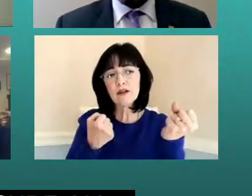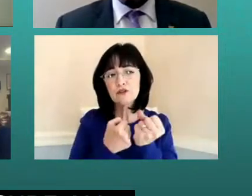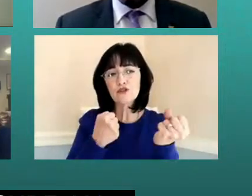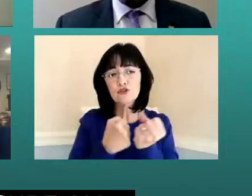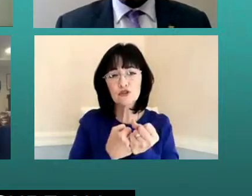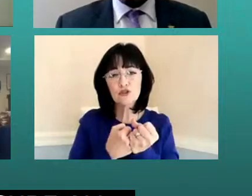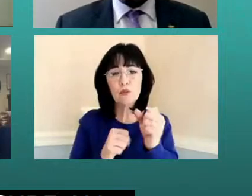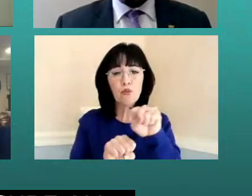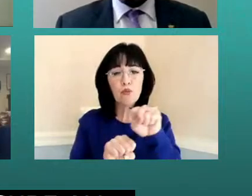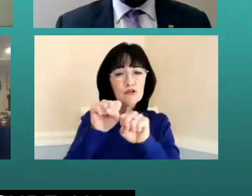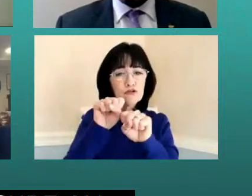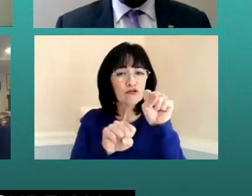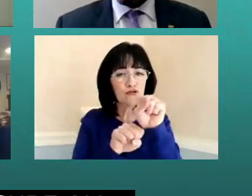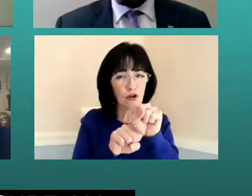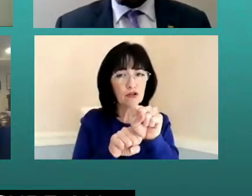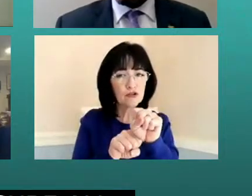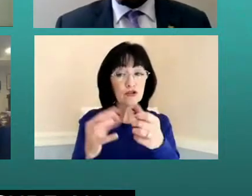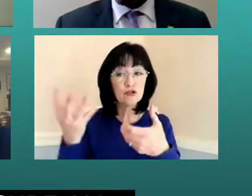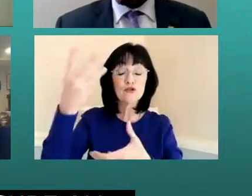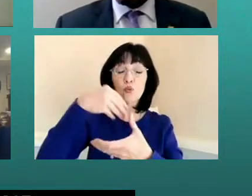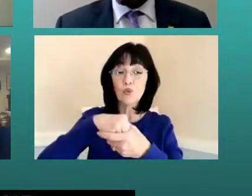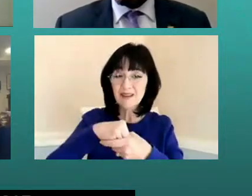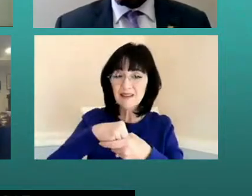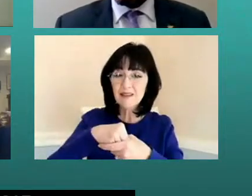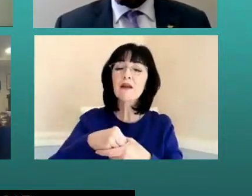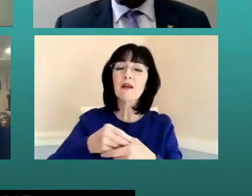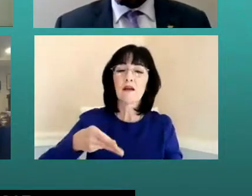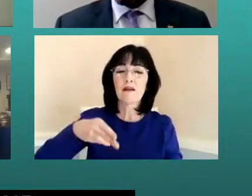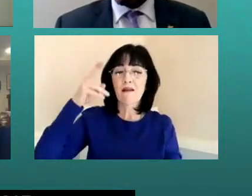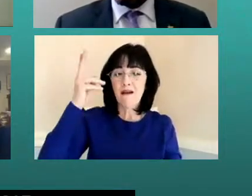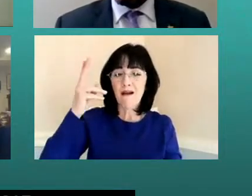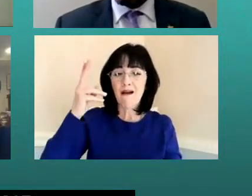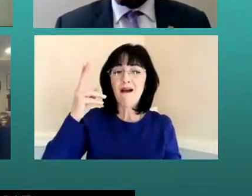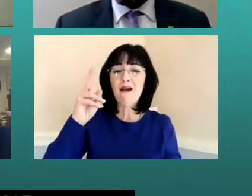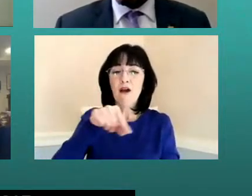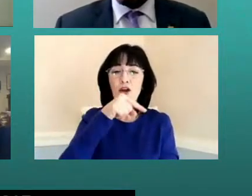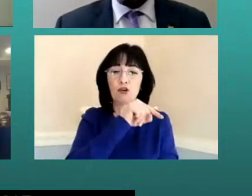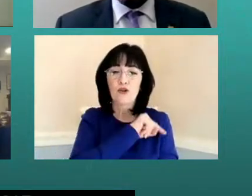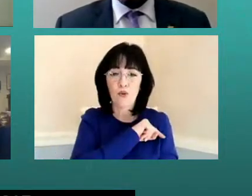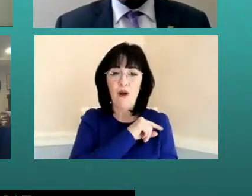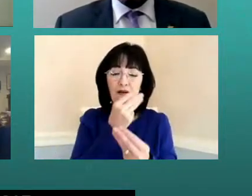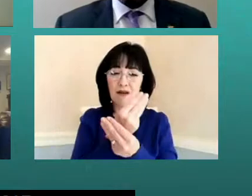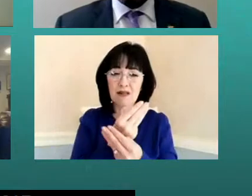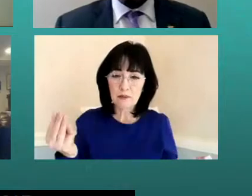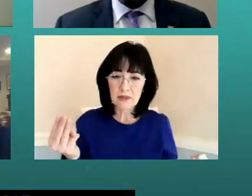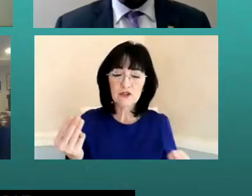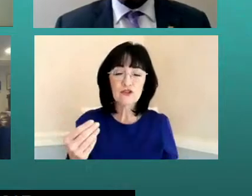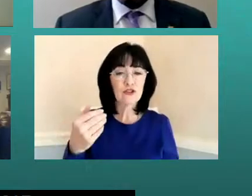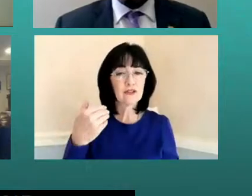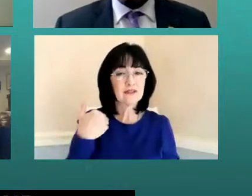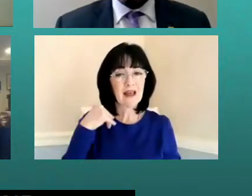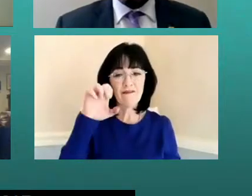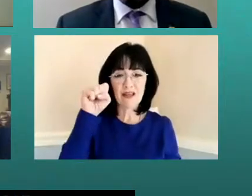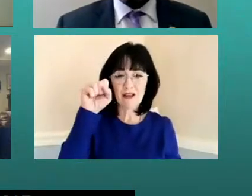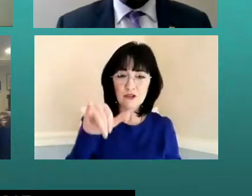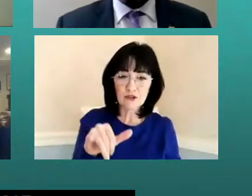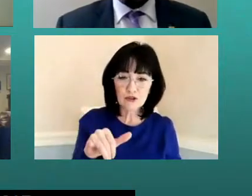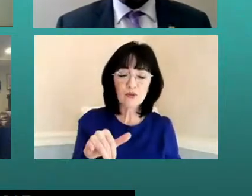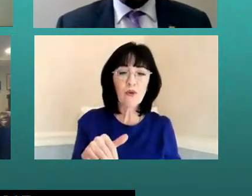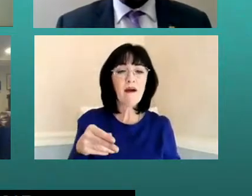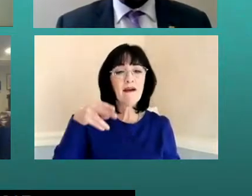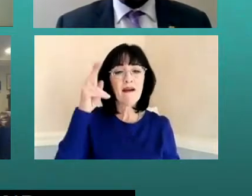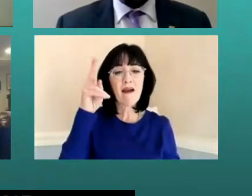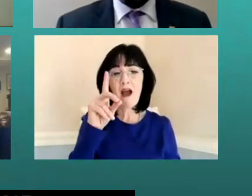the context of high-quality instructional materials through summer learning acceleration, extended school day and year, high-dosage tutoring,